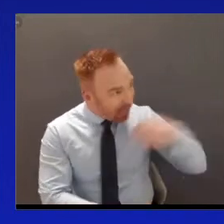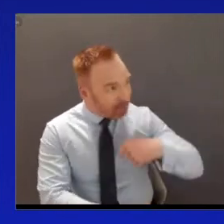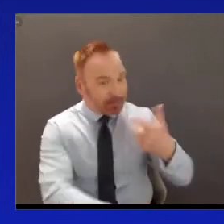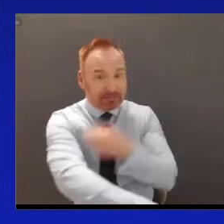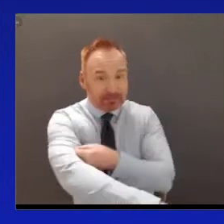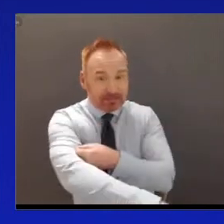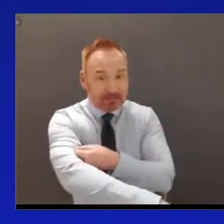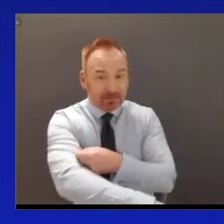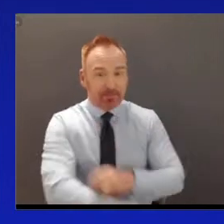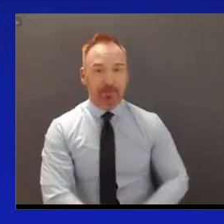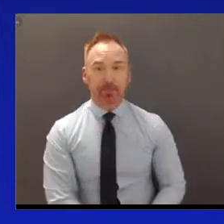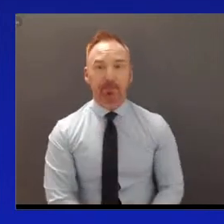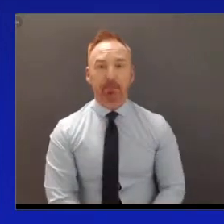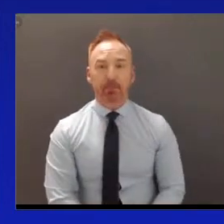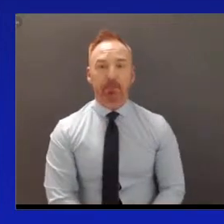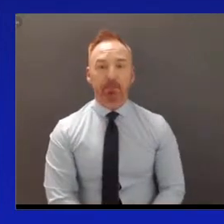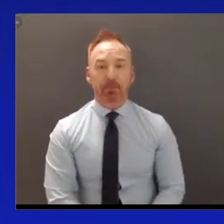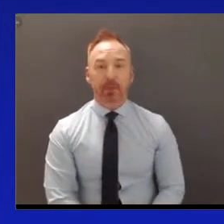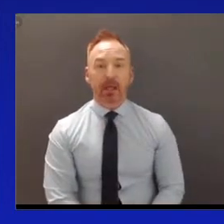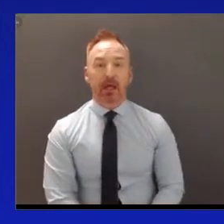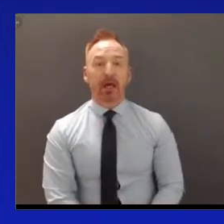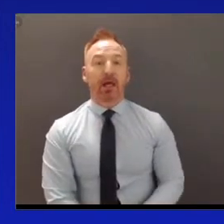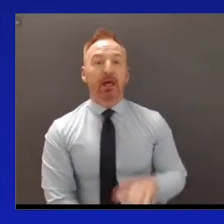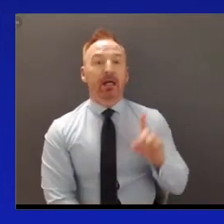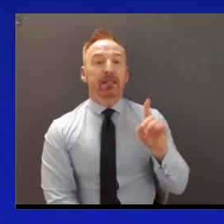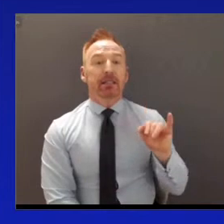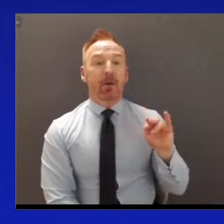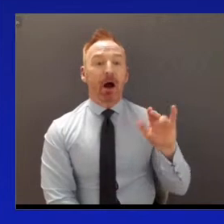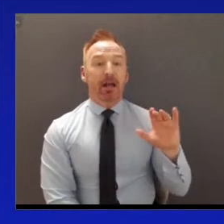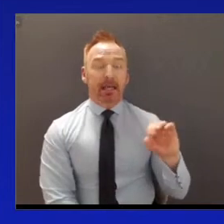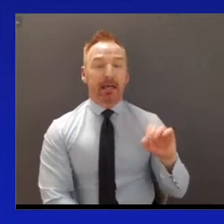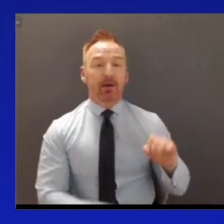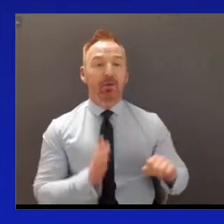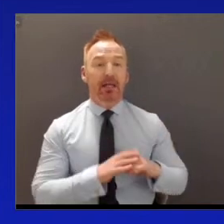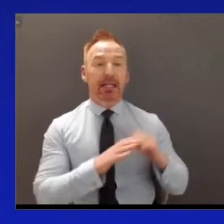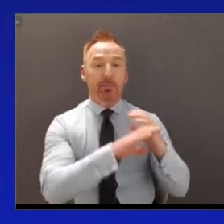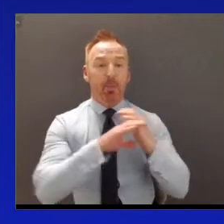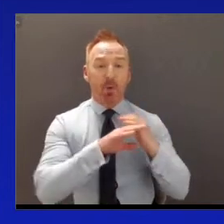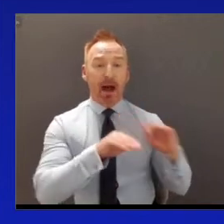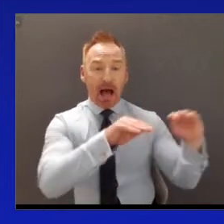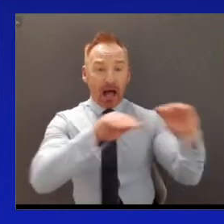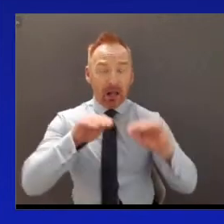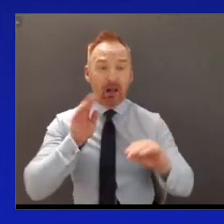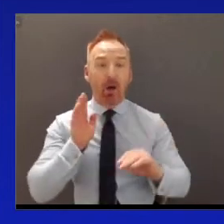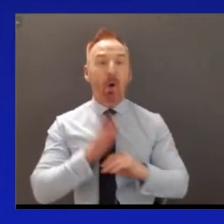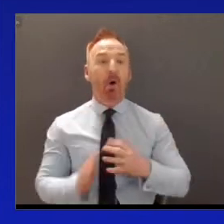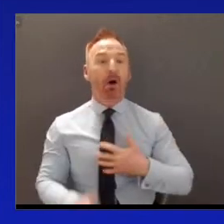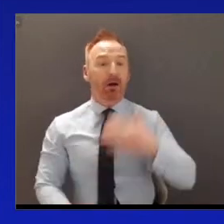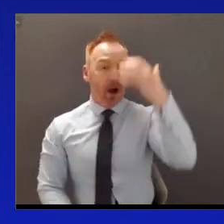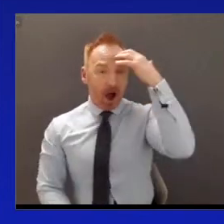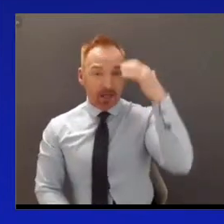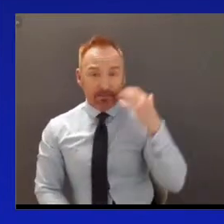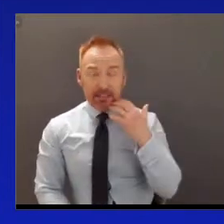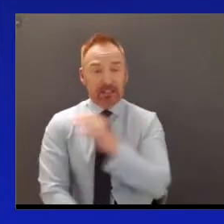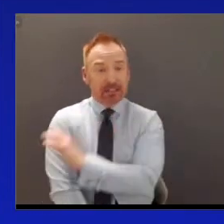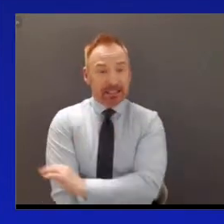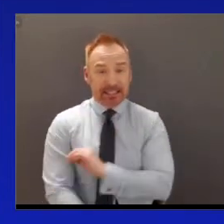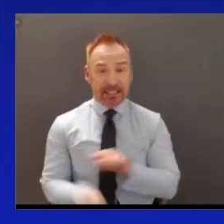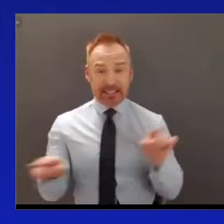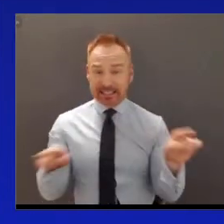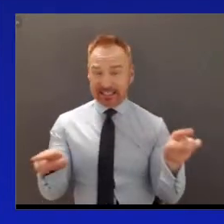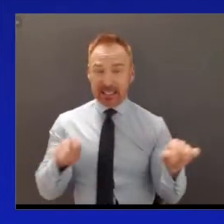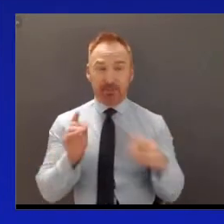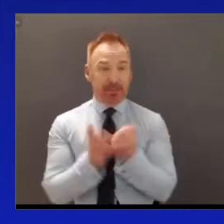has been no wastage of any of the vaccine, either in our mobile model or even in the hospital clinic model. We do actually